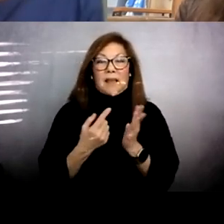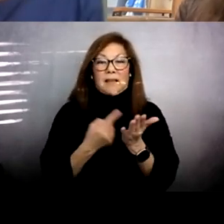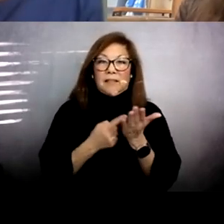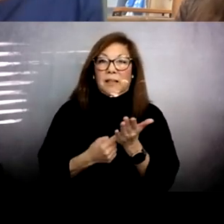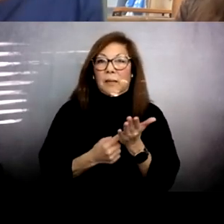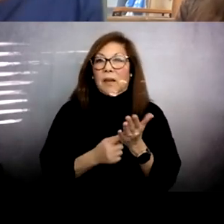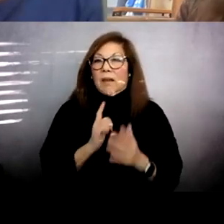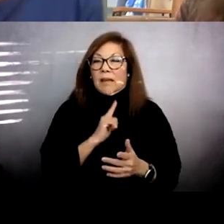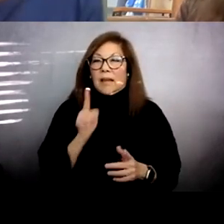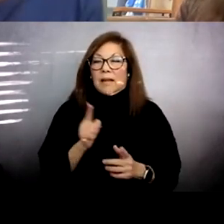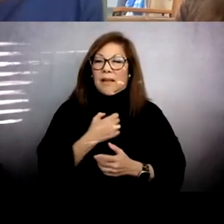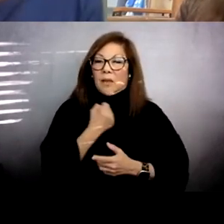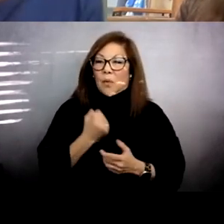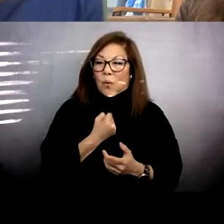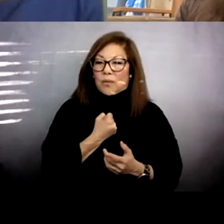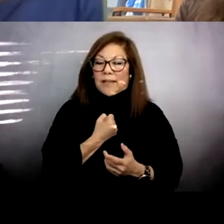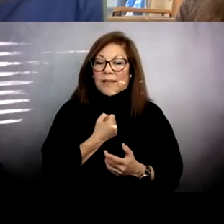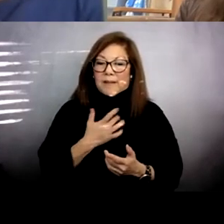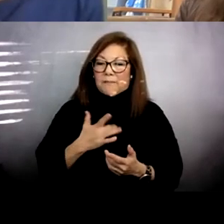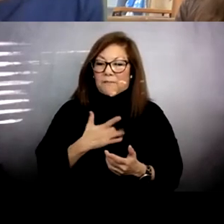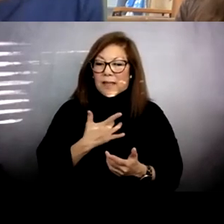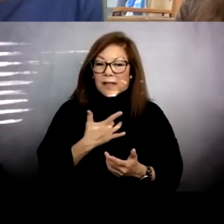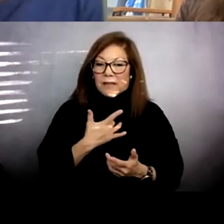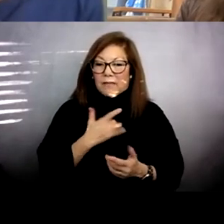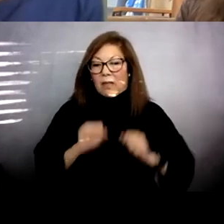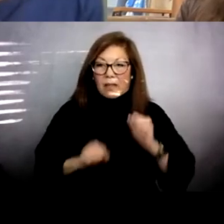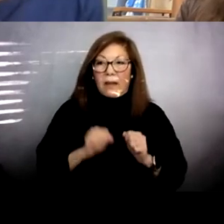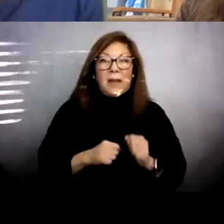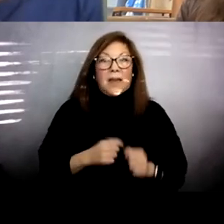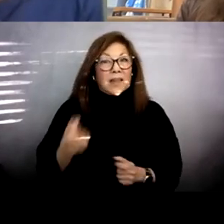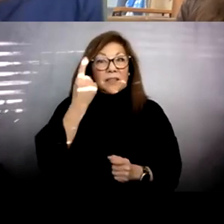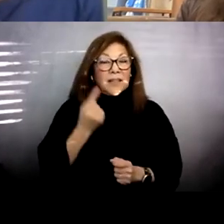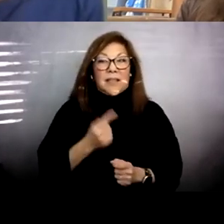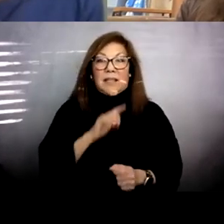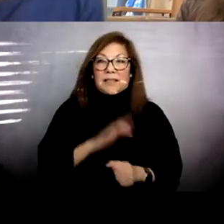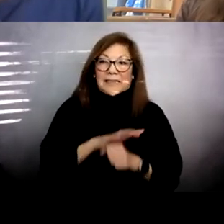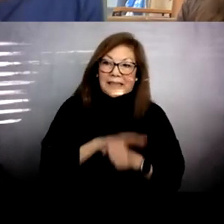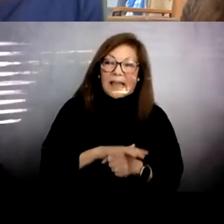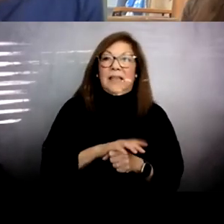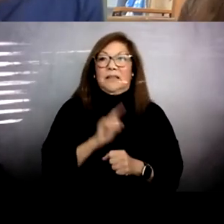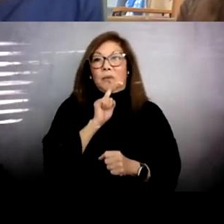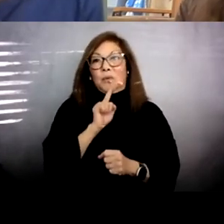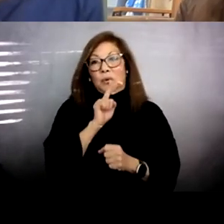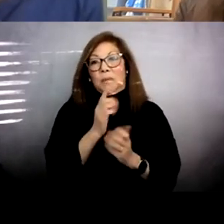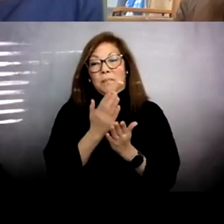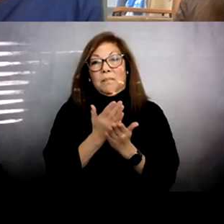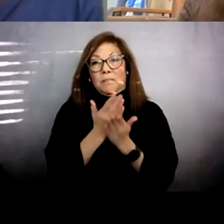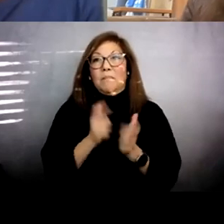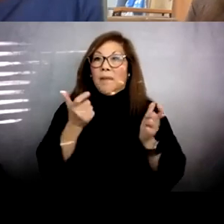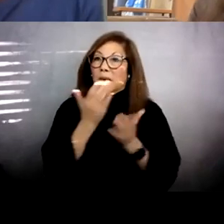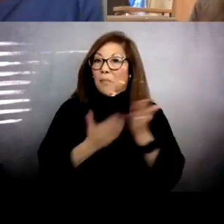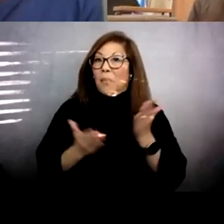kind of holding that discomfort a little bit and just understanding that it is tense, I think is a big piece of you know,